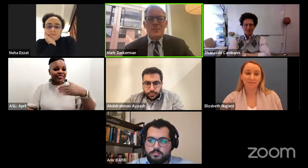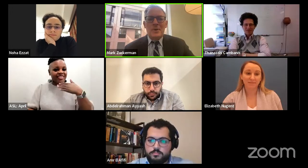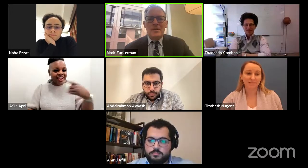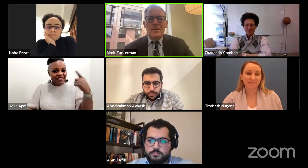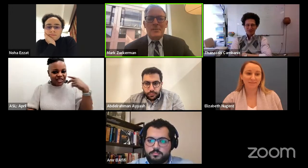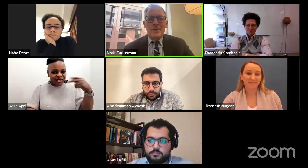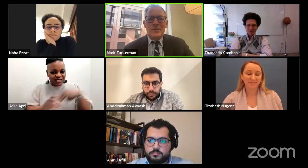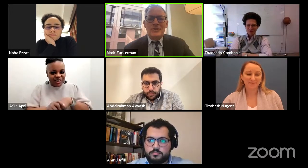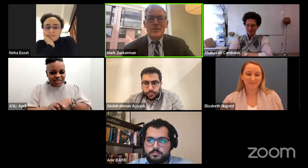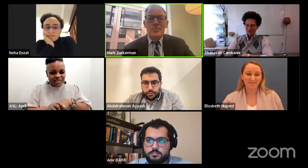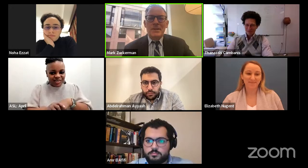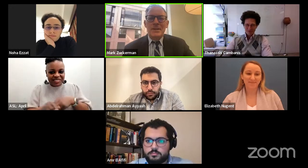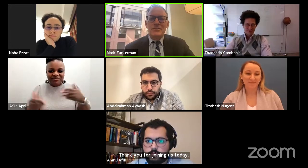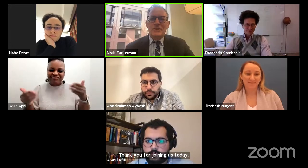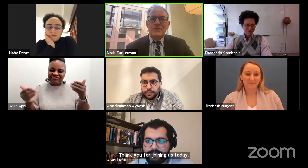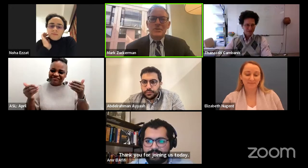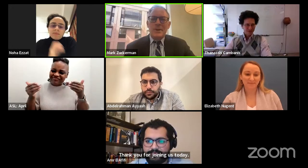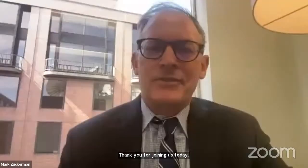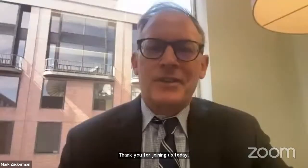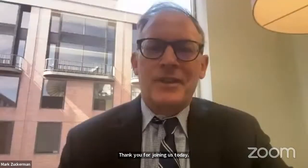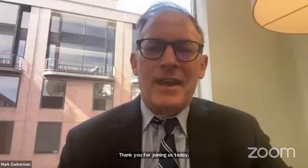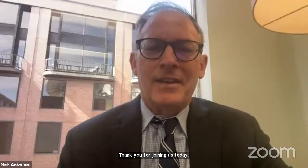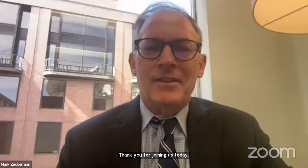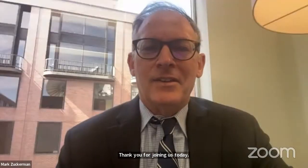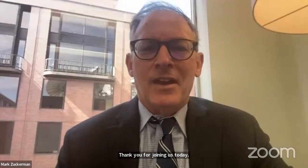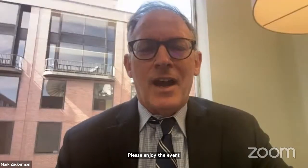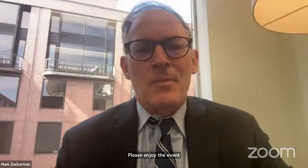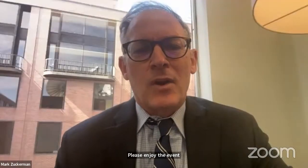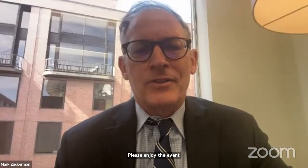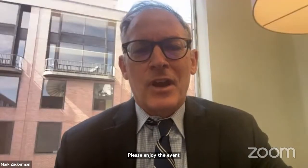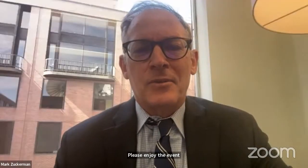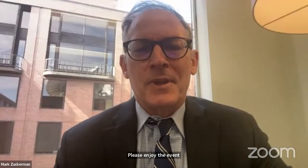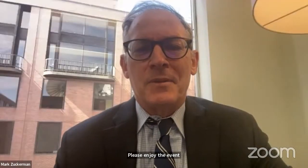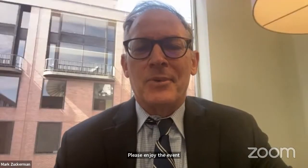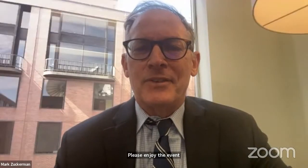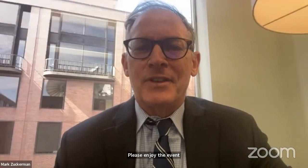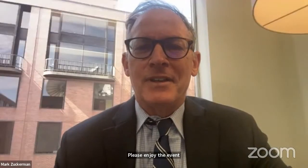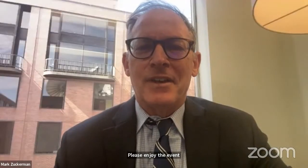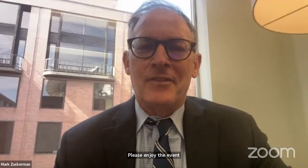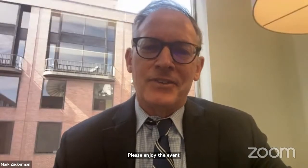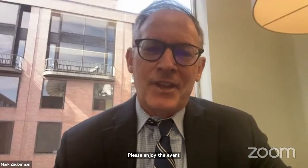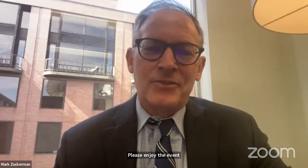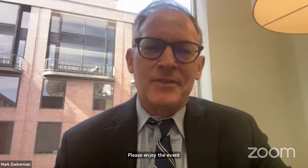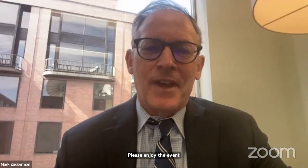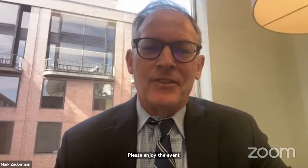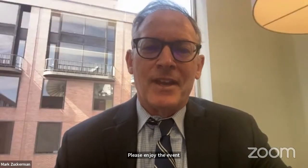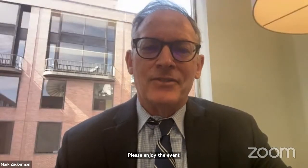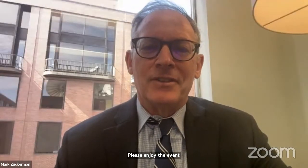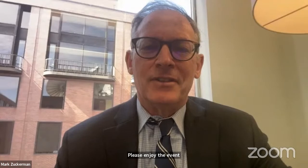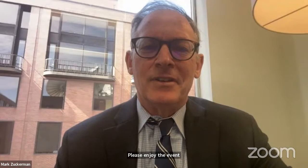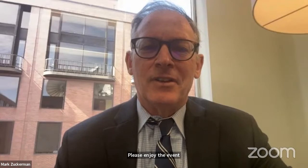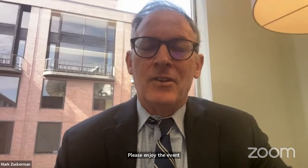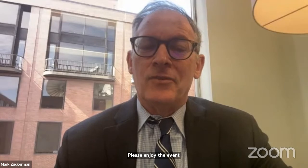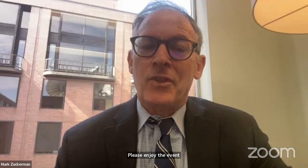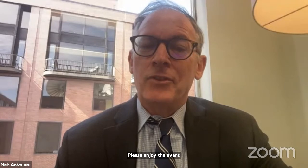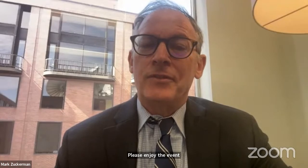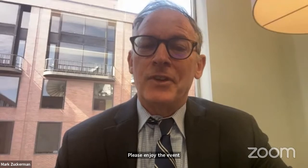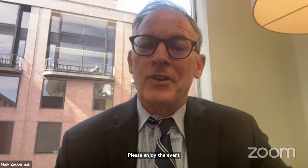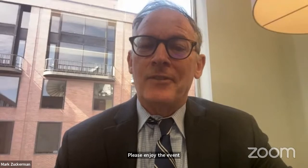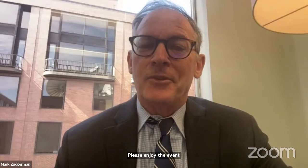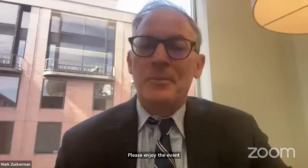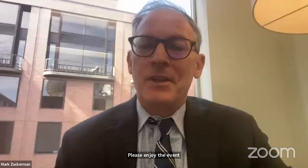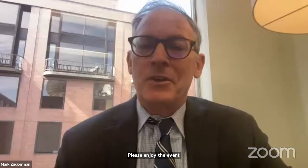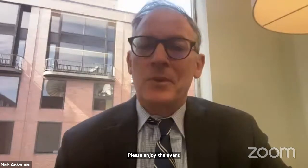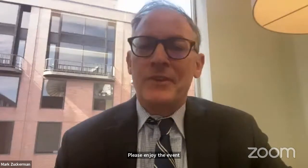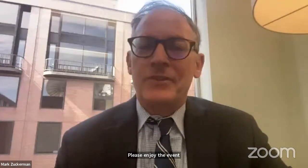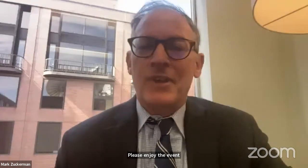Welcome, everyone. We are so pleased you could join us today. I'm Mark Zuckerman, president of the Century Foundation. For those of